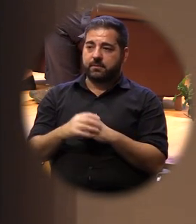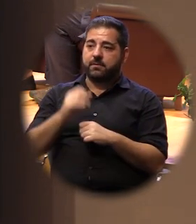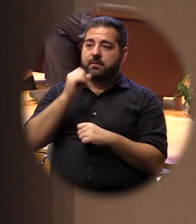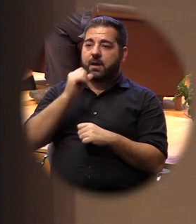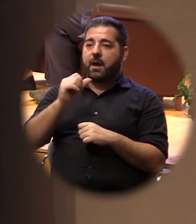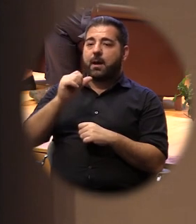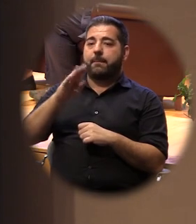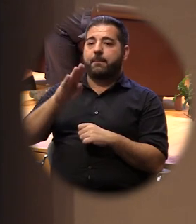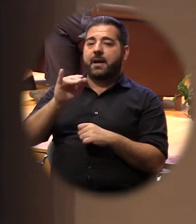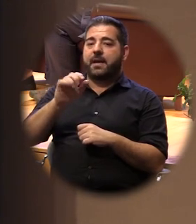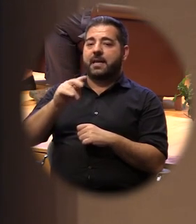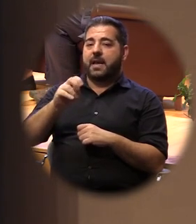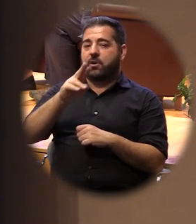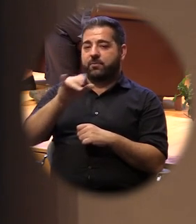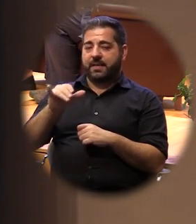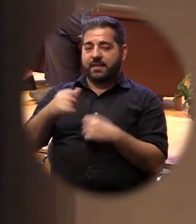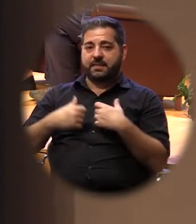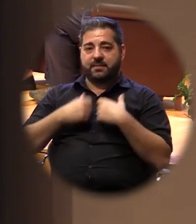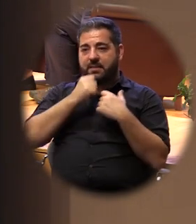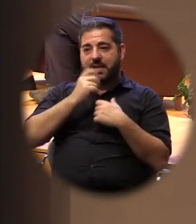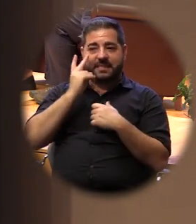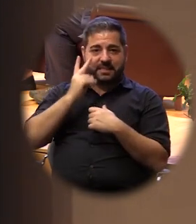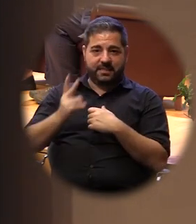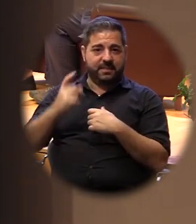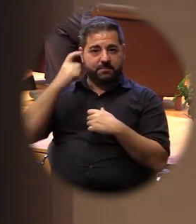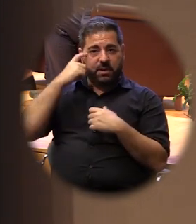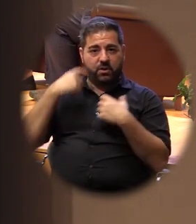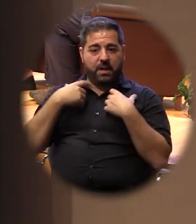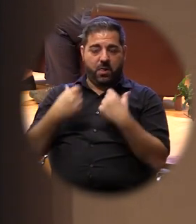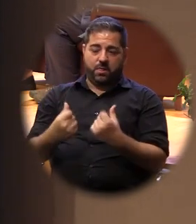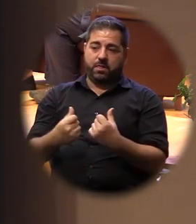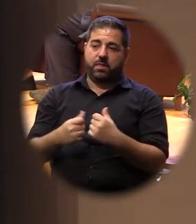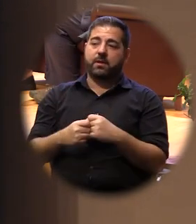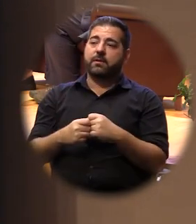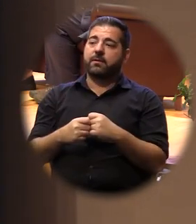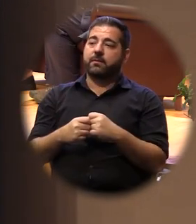non-binary existence is not seen as mentally healthy.